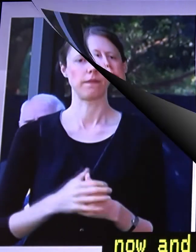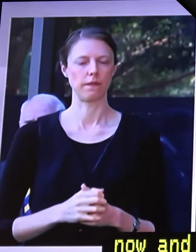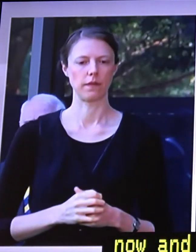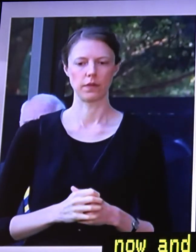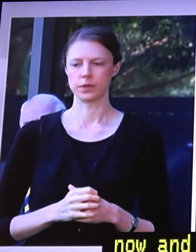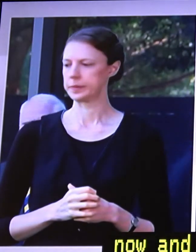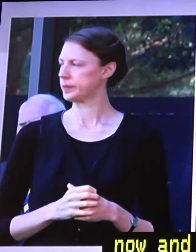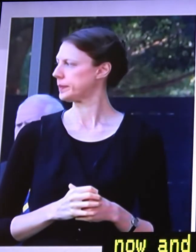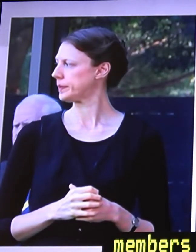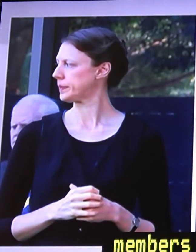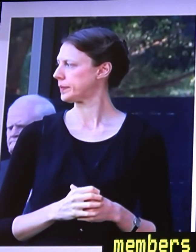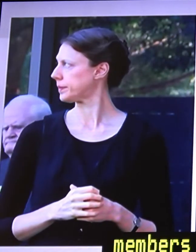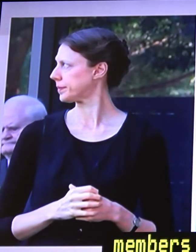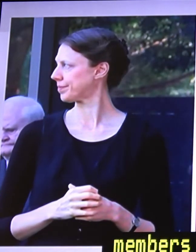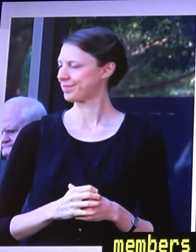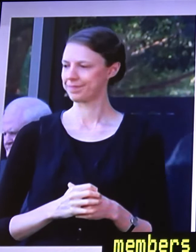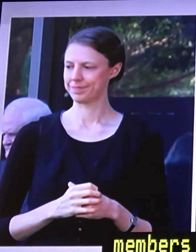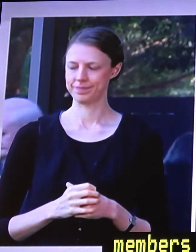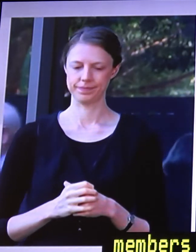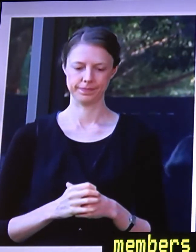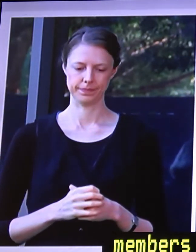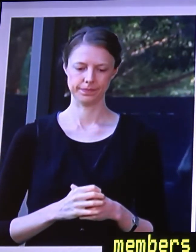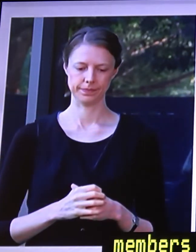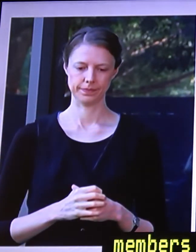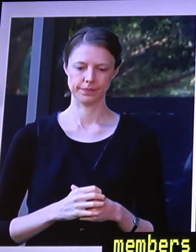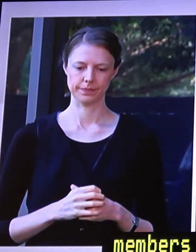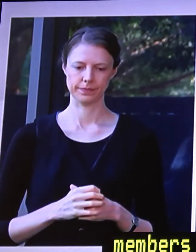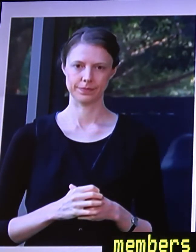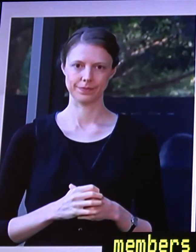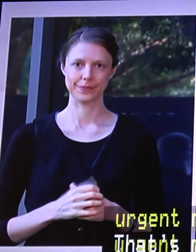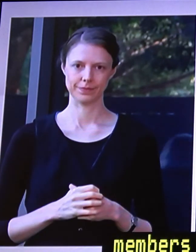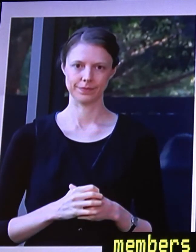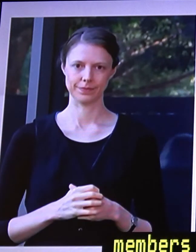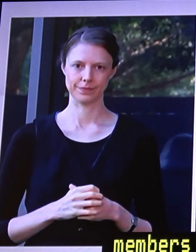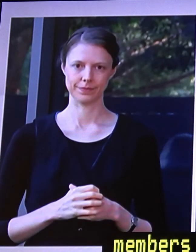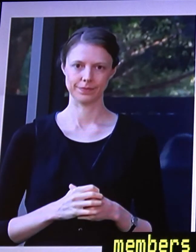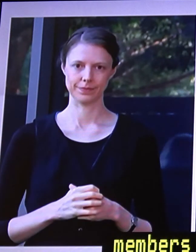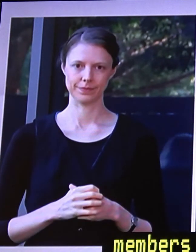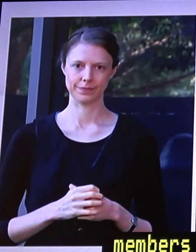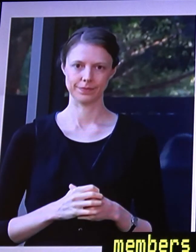treatment. Thank you. It's Mick Fuller there. We'll keep an eye across that press conference, and if there